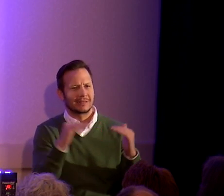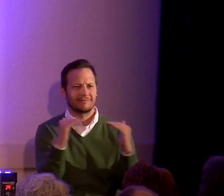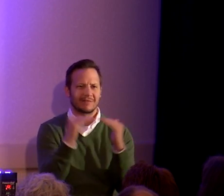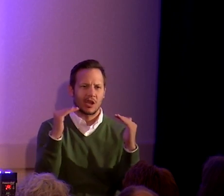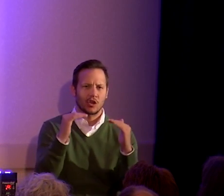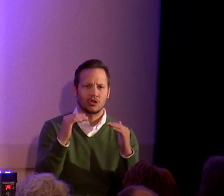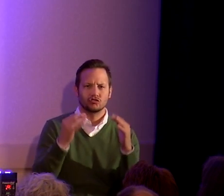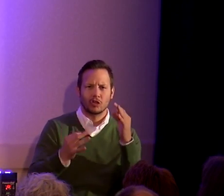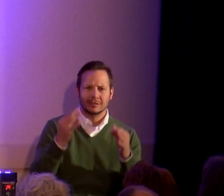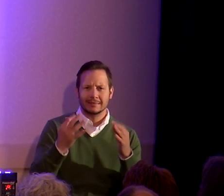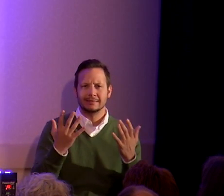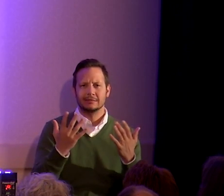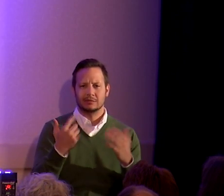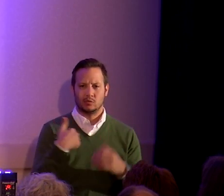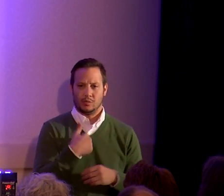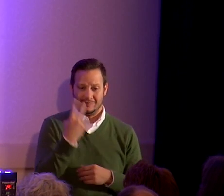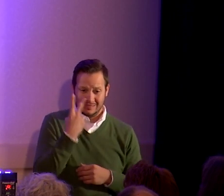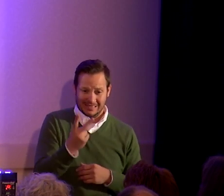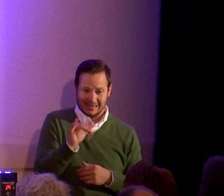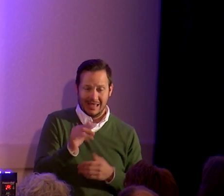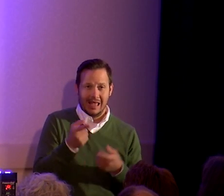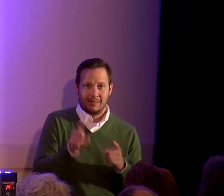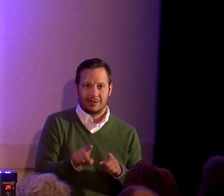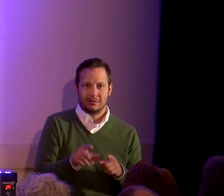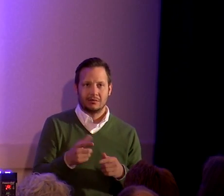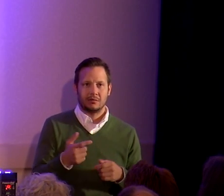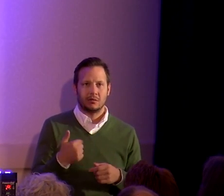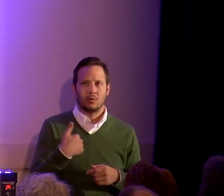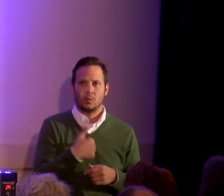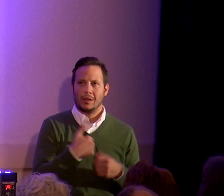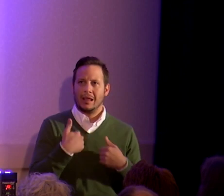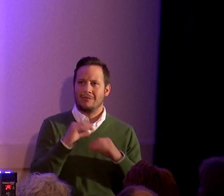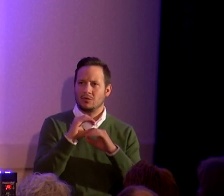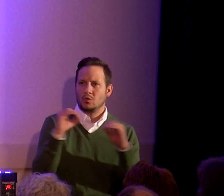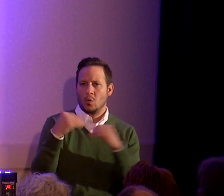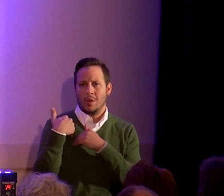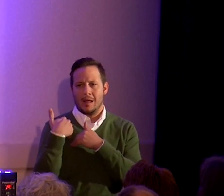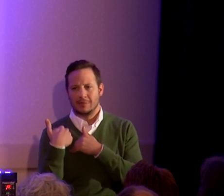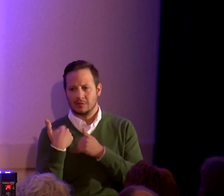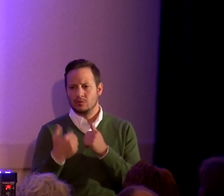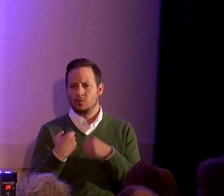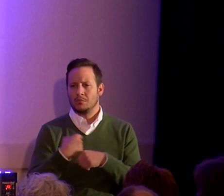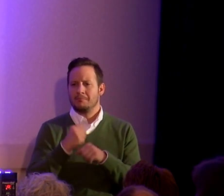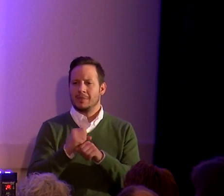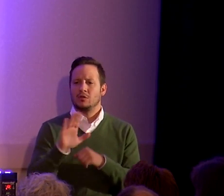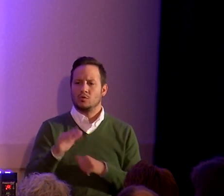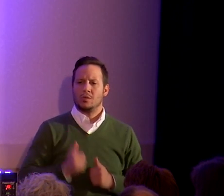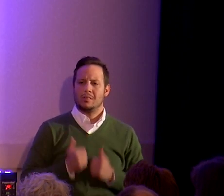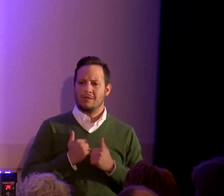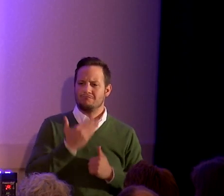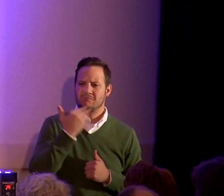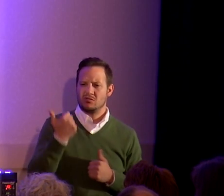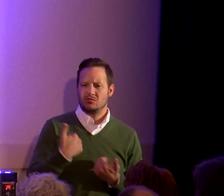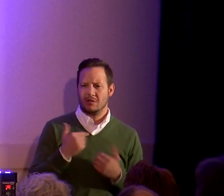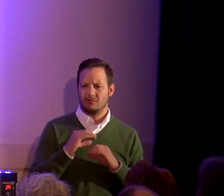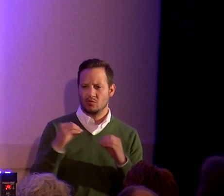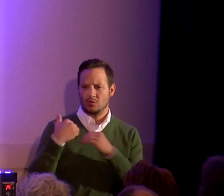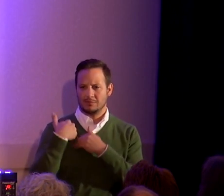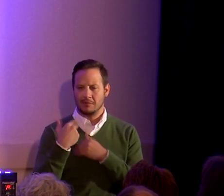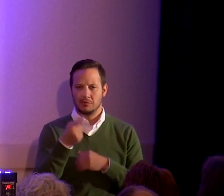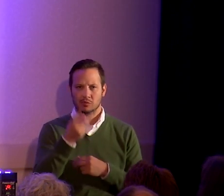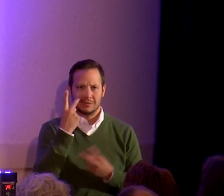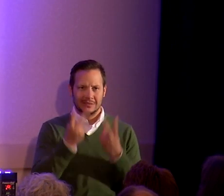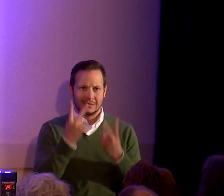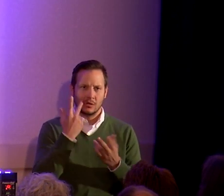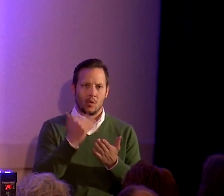we've seen that happen in our history. It's not inherent to us. We have no obligation to make other people's lives better. And you see that happening over and over